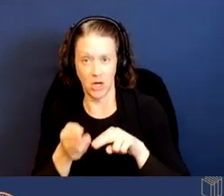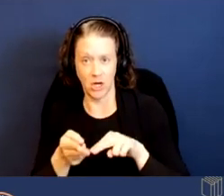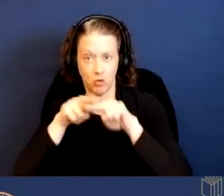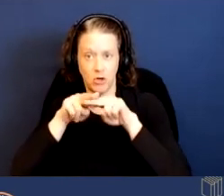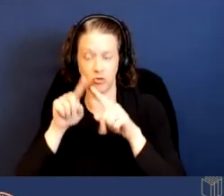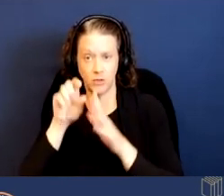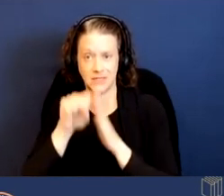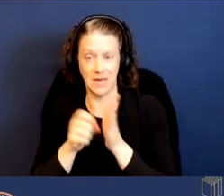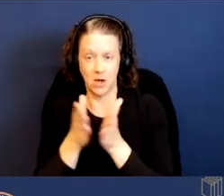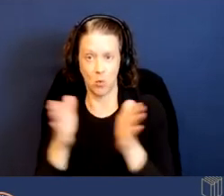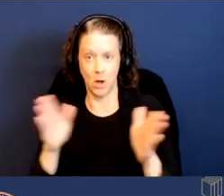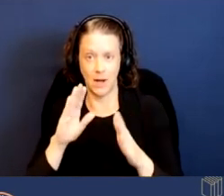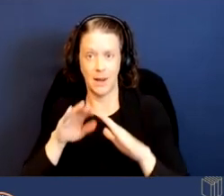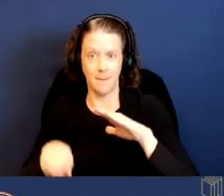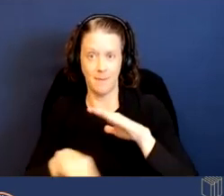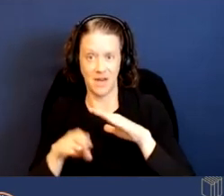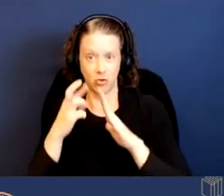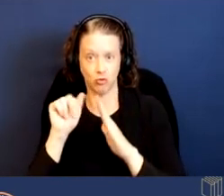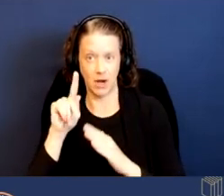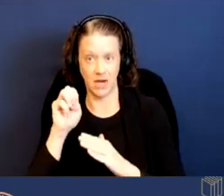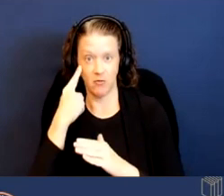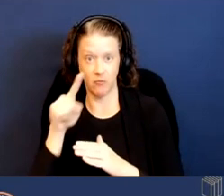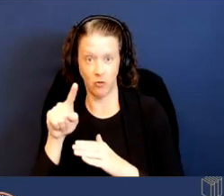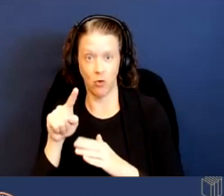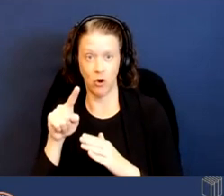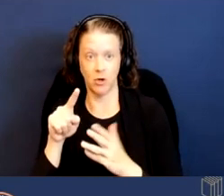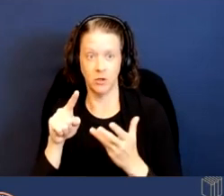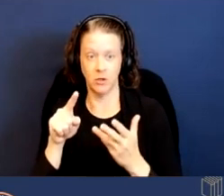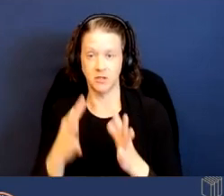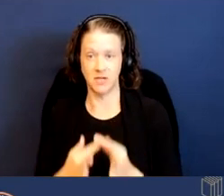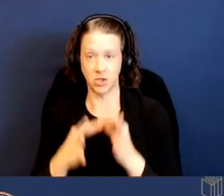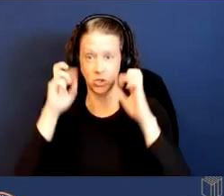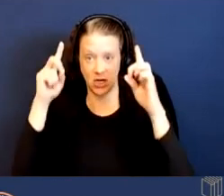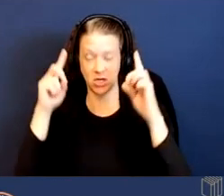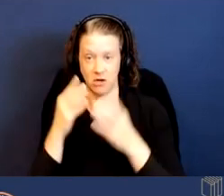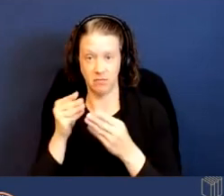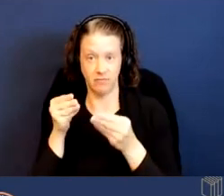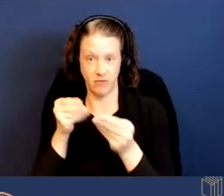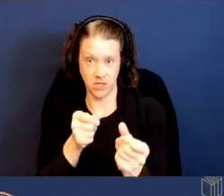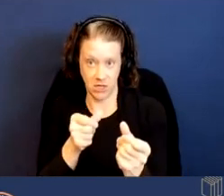for special education funding, and then the additional